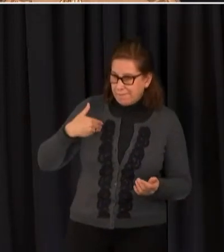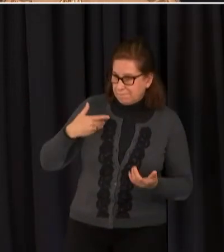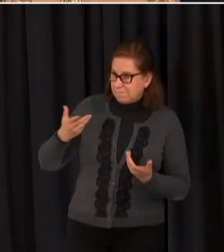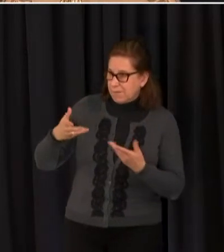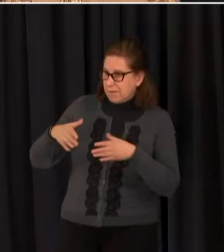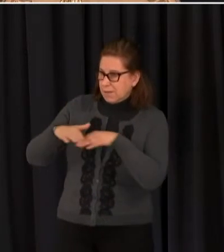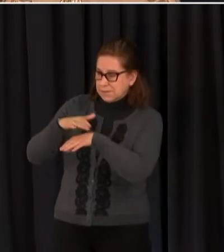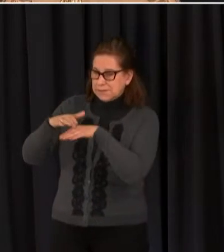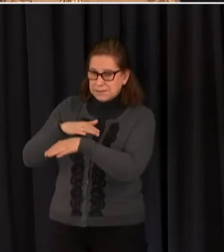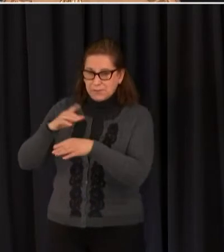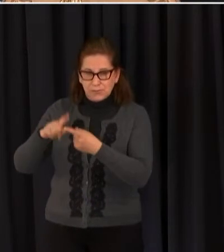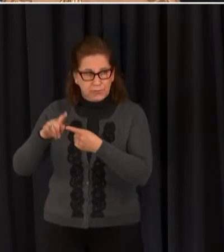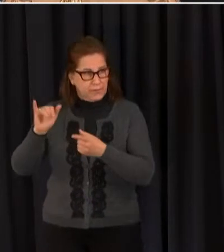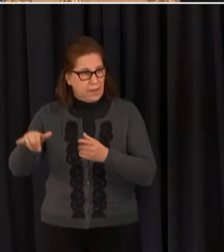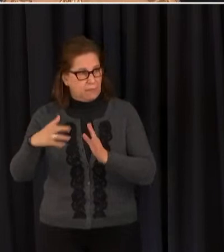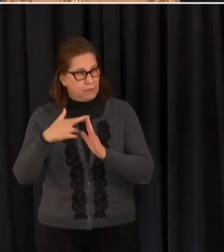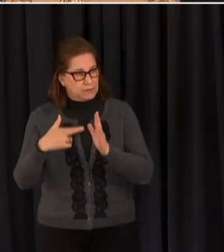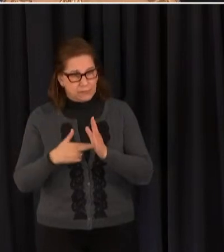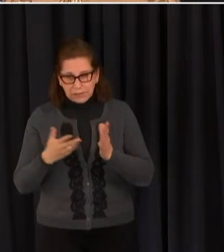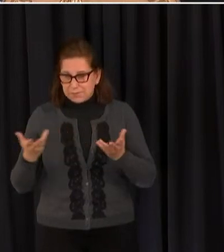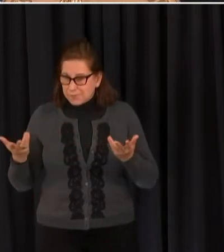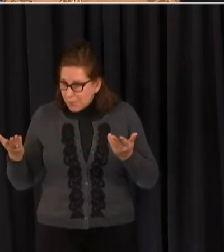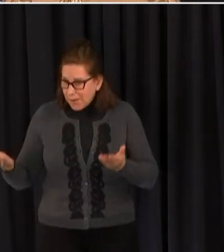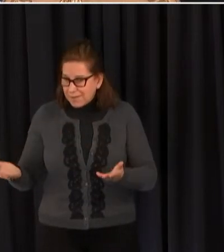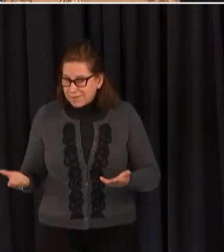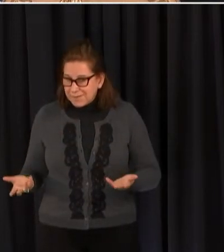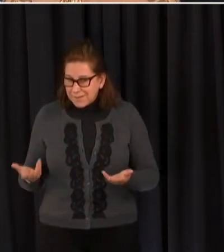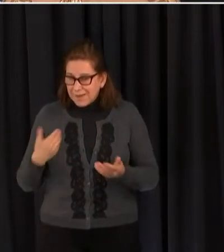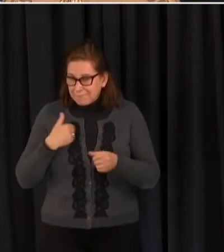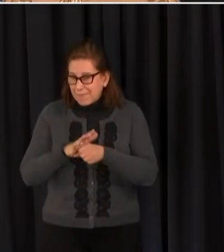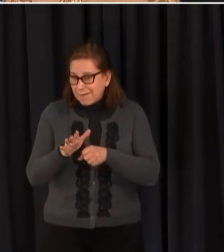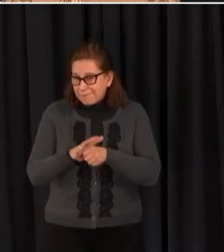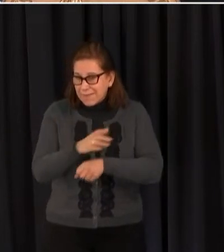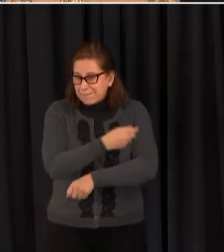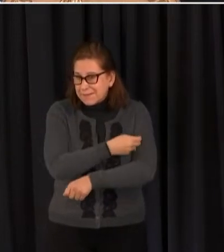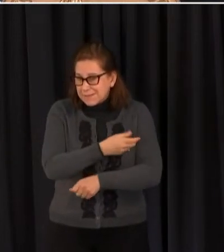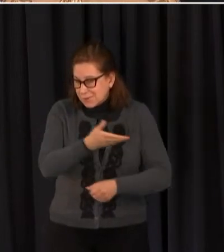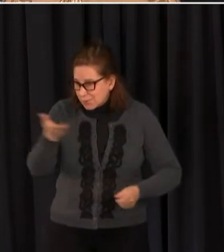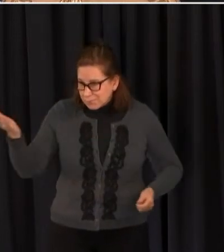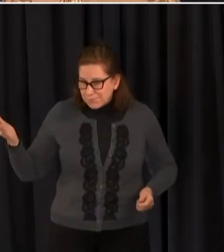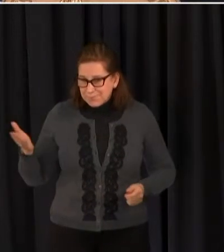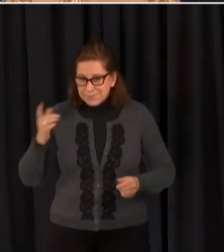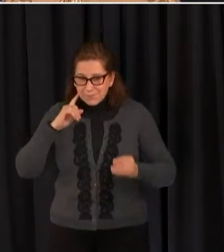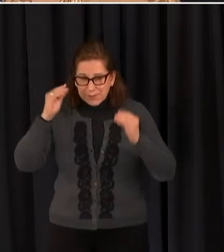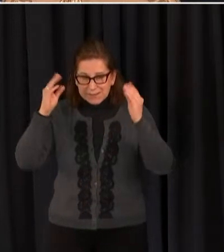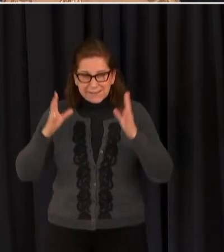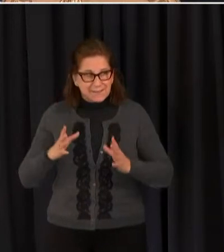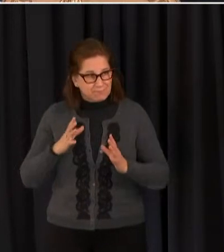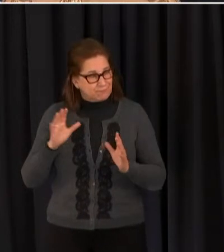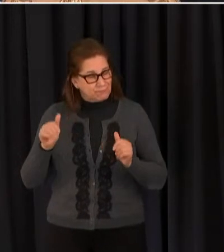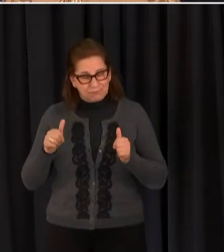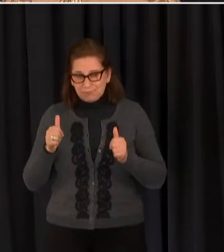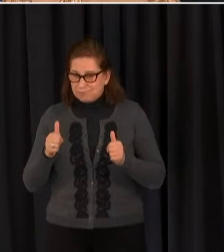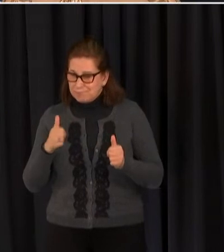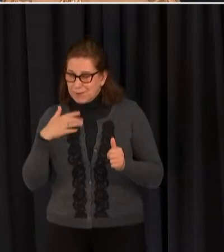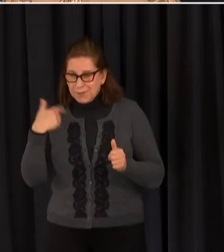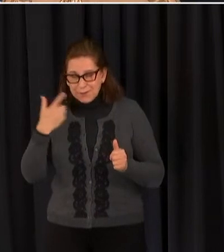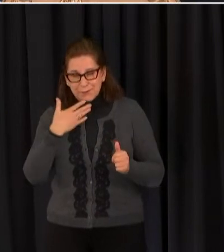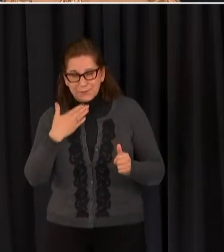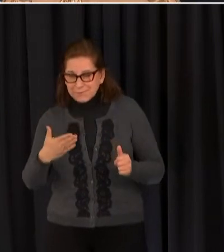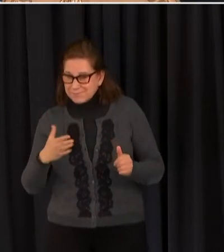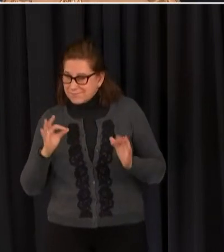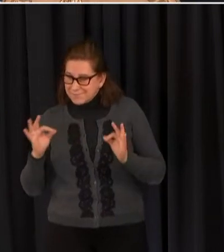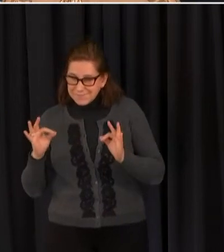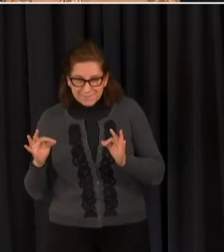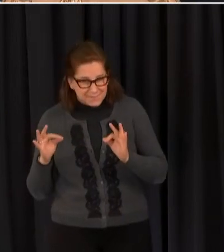group, and we're as we have enough vaccine and those numbers look good. You can see if we can